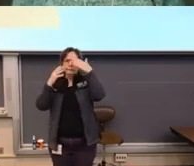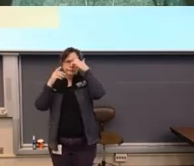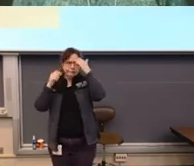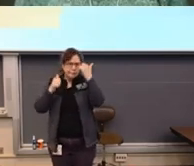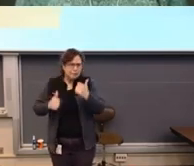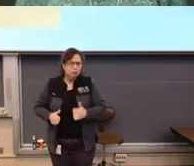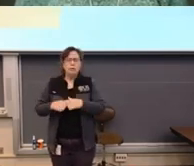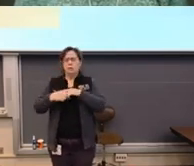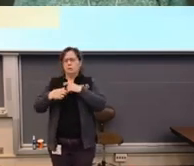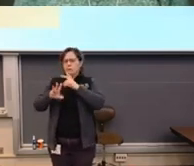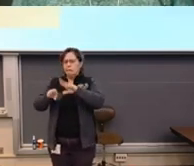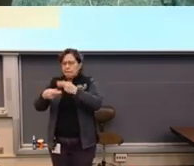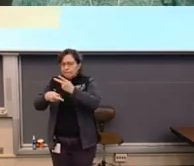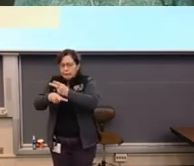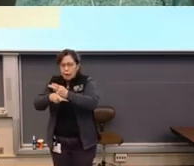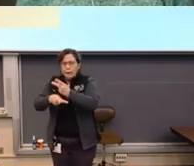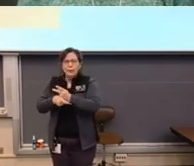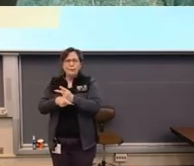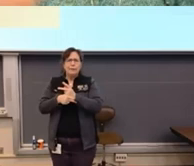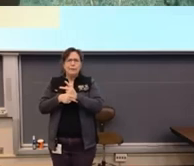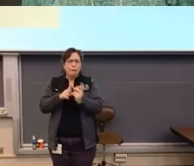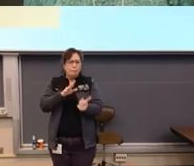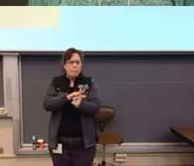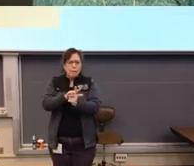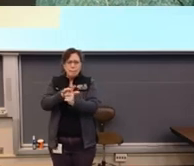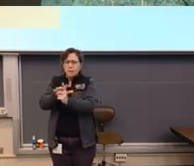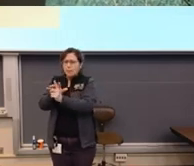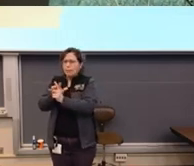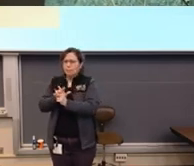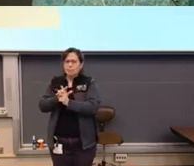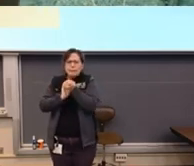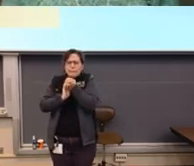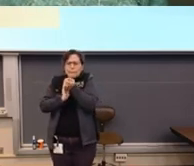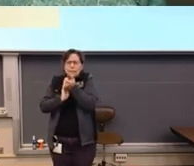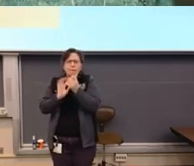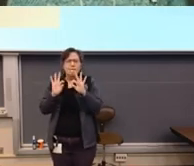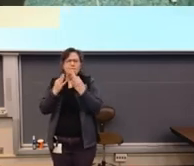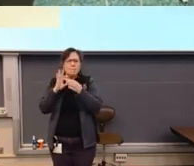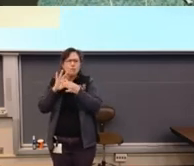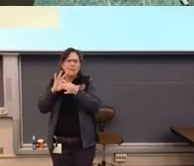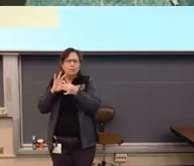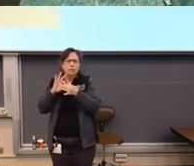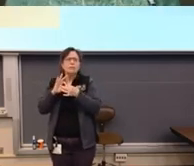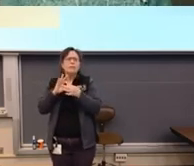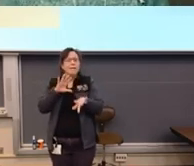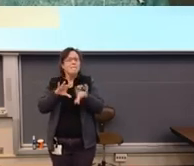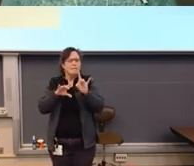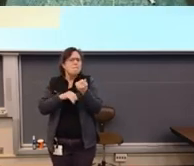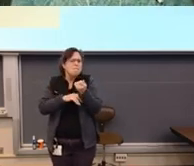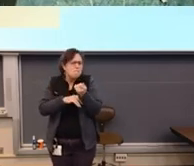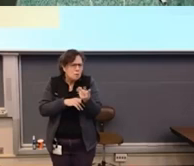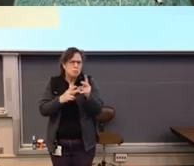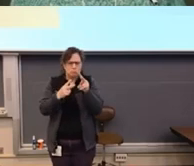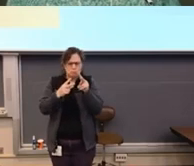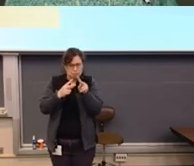and there's very little in family relationships at all. But I found a couple of examples. And one of